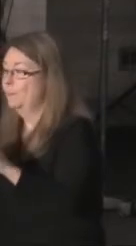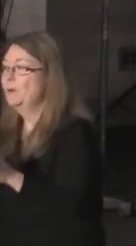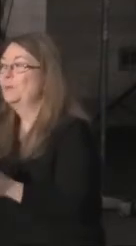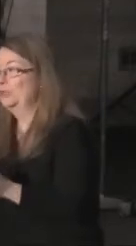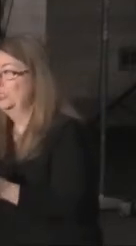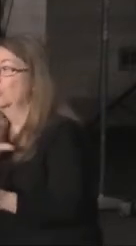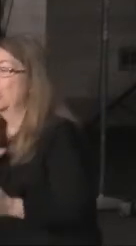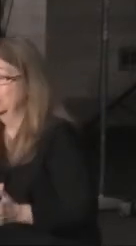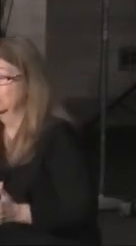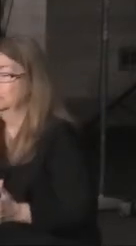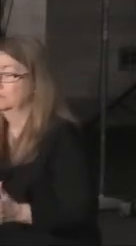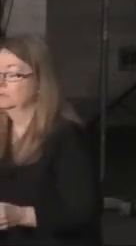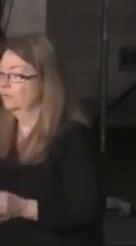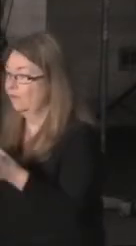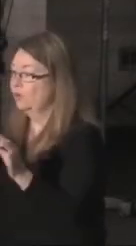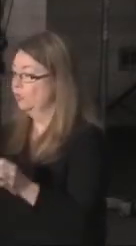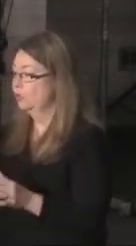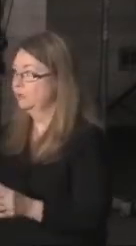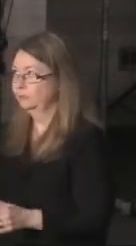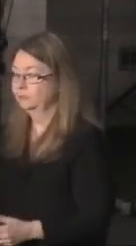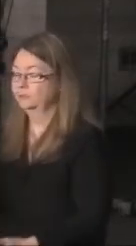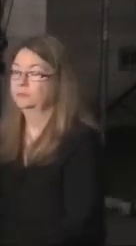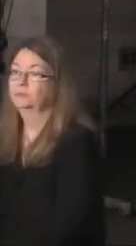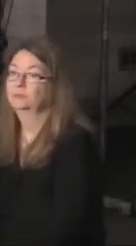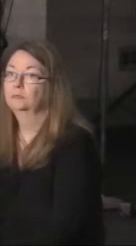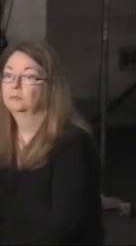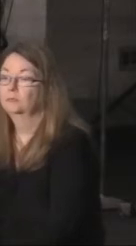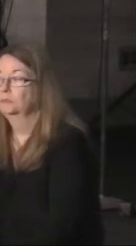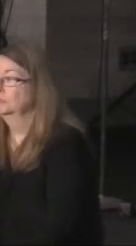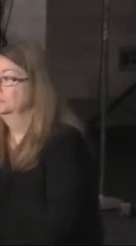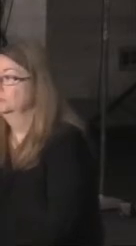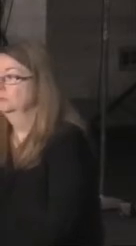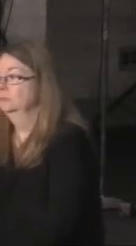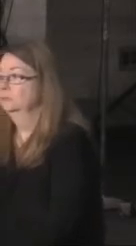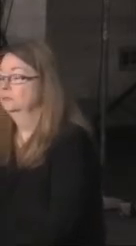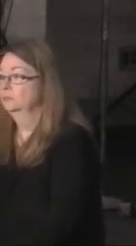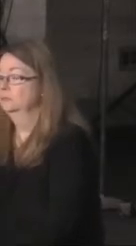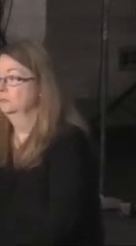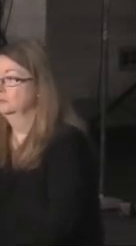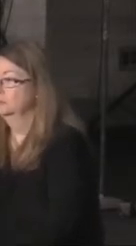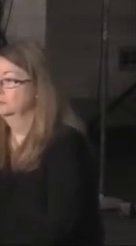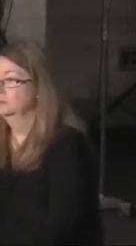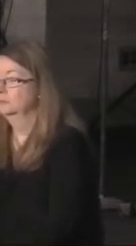preached Christ. And verse 13, it says, so that it has come known throughout the entire imperial guard